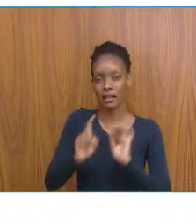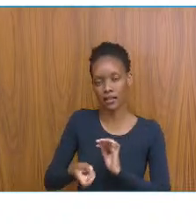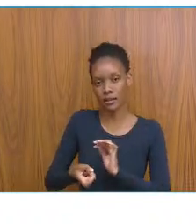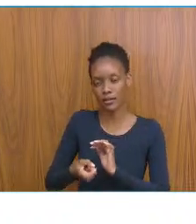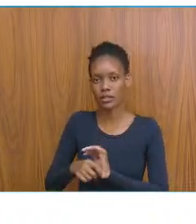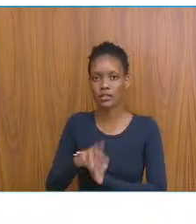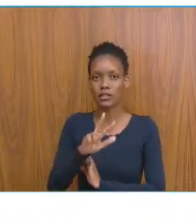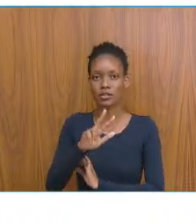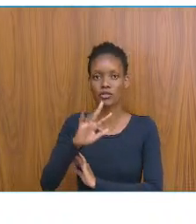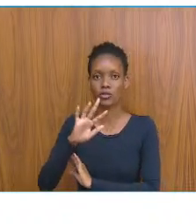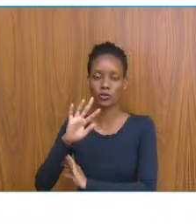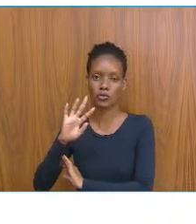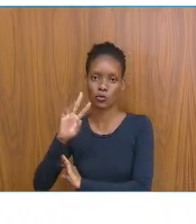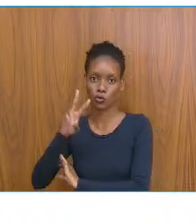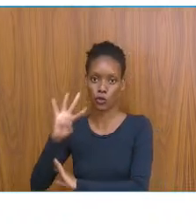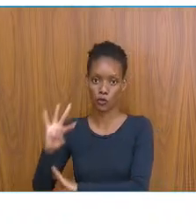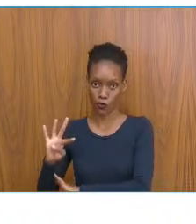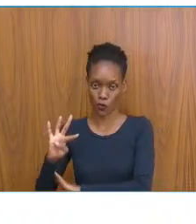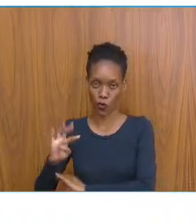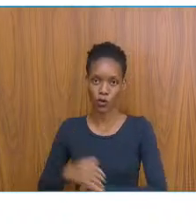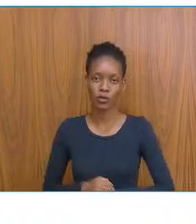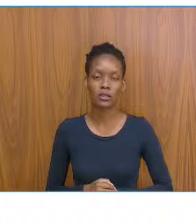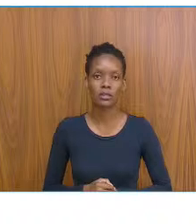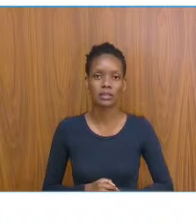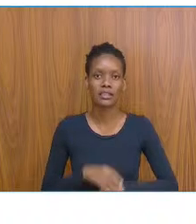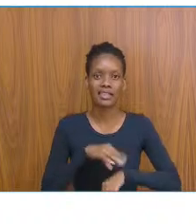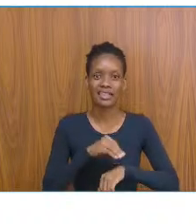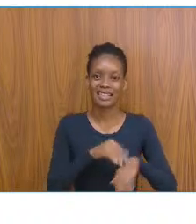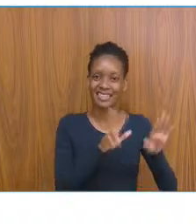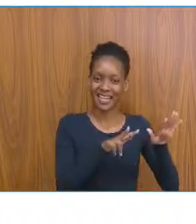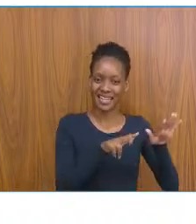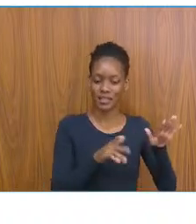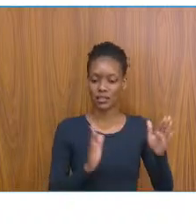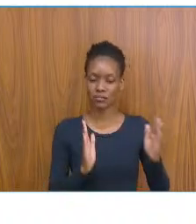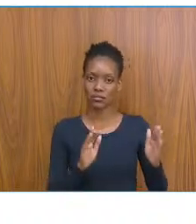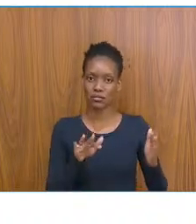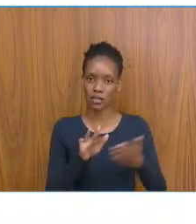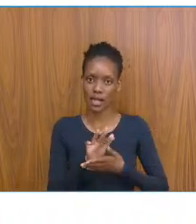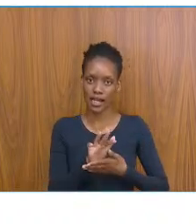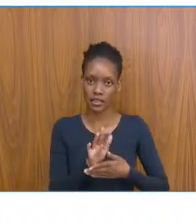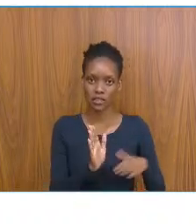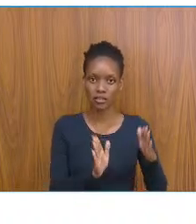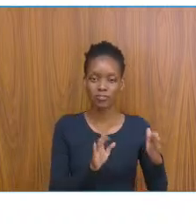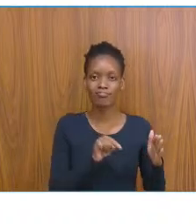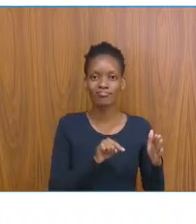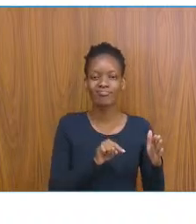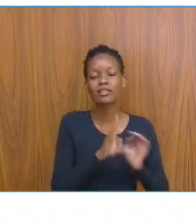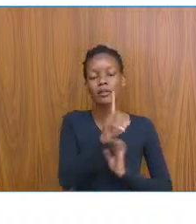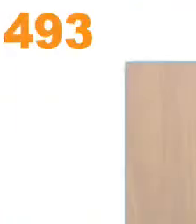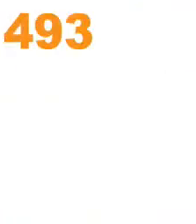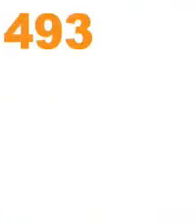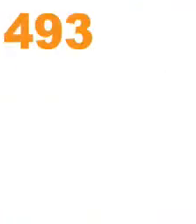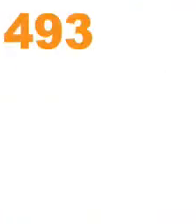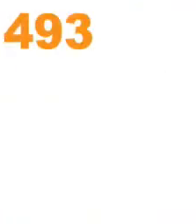1,924, and those between ages 18 and 19 are